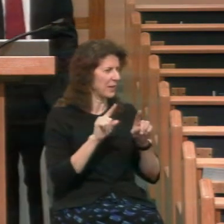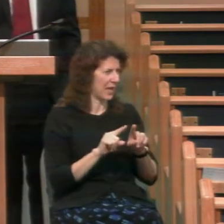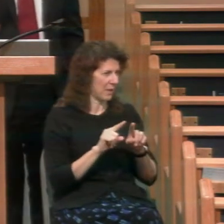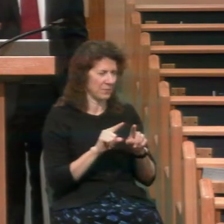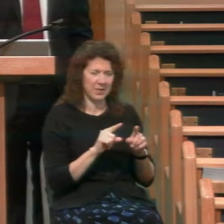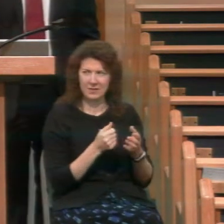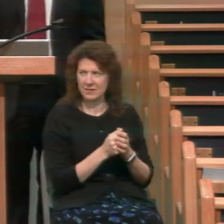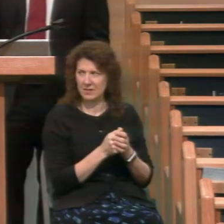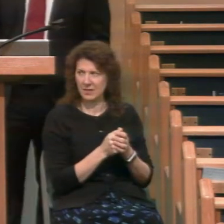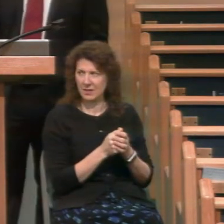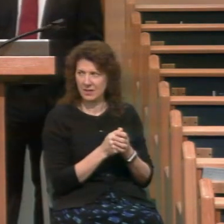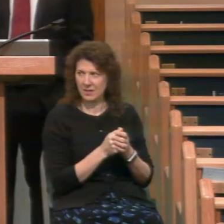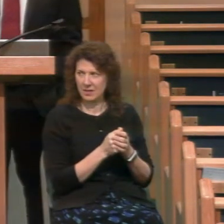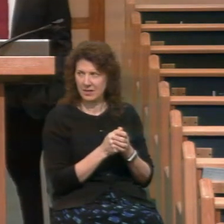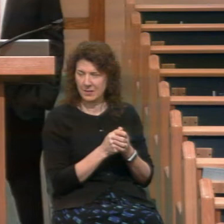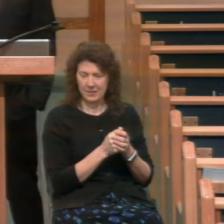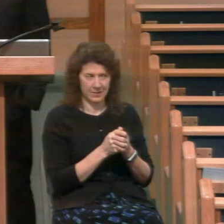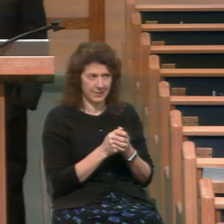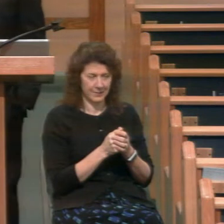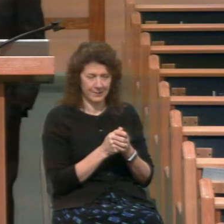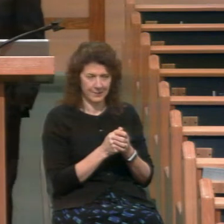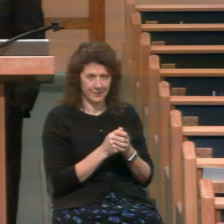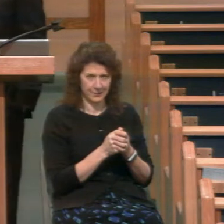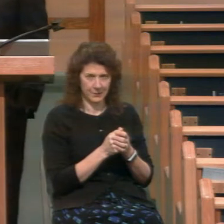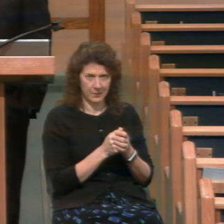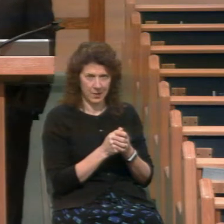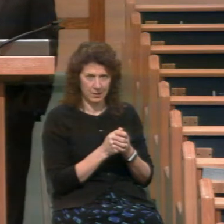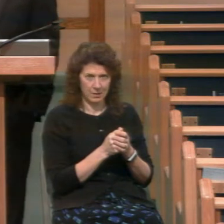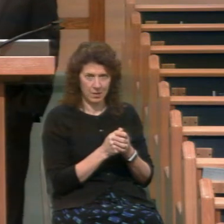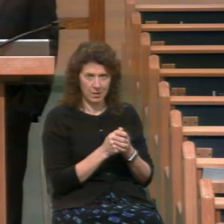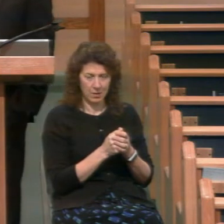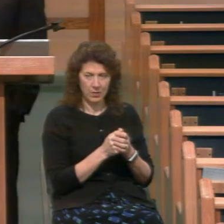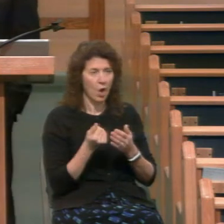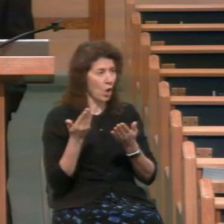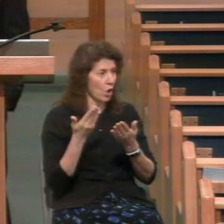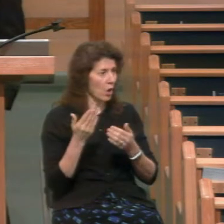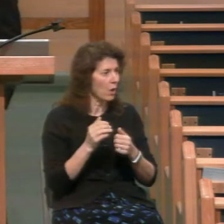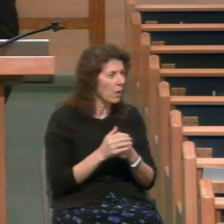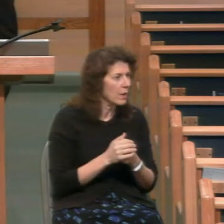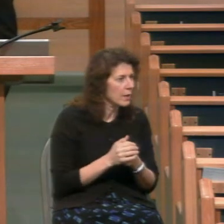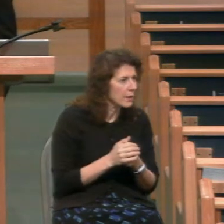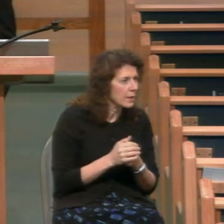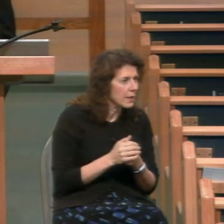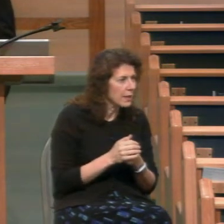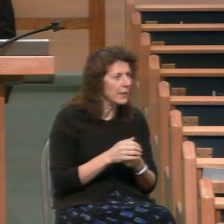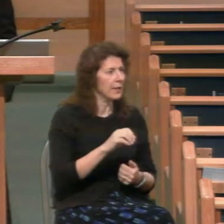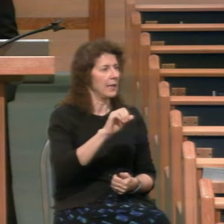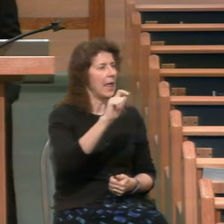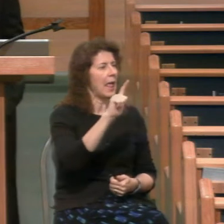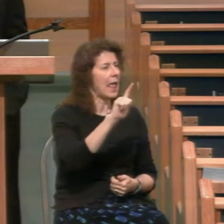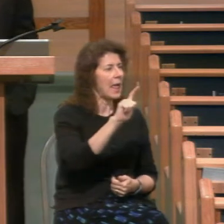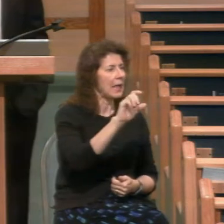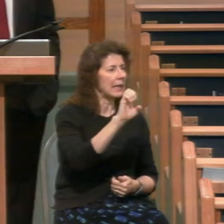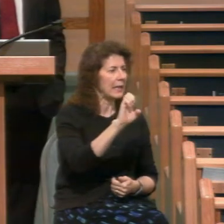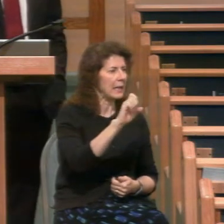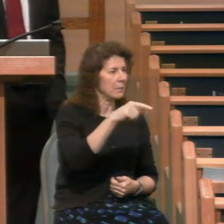The little maid tells Naaman's wife that there's a prophet in Israel that can heal him of his leprosy.